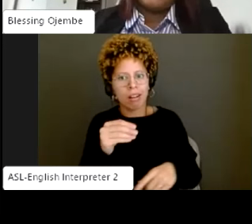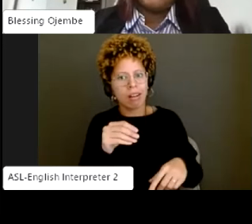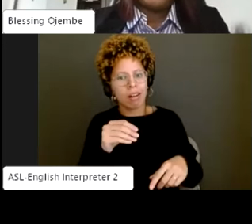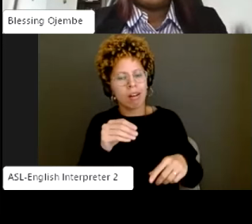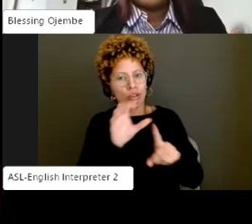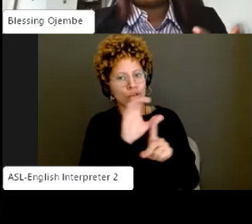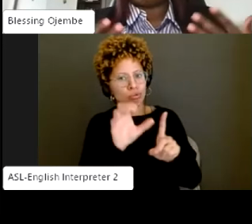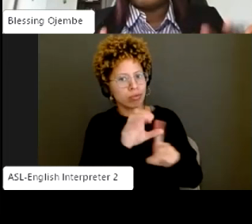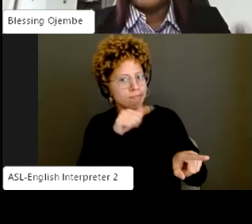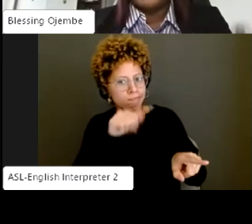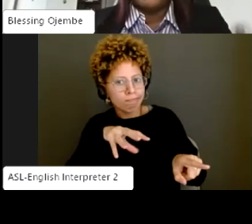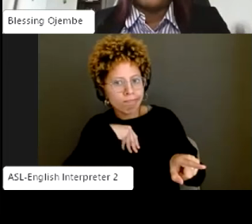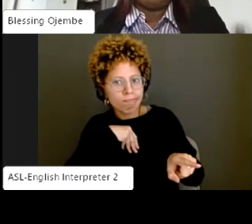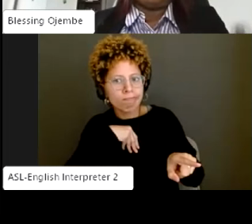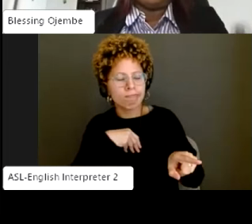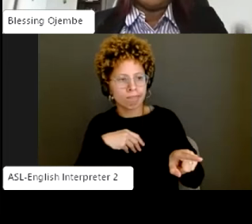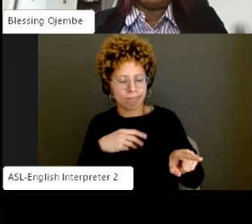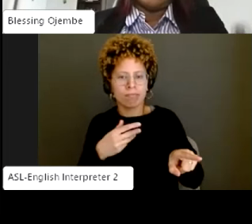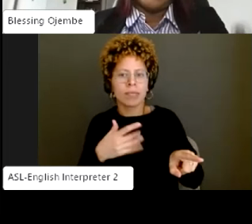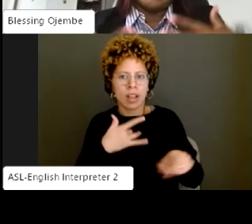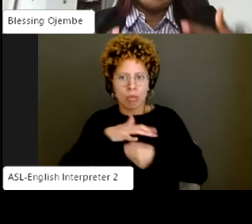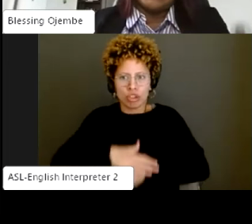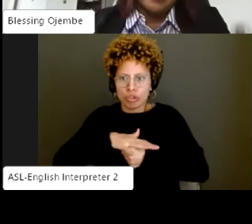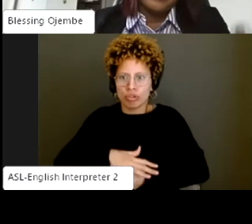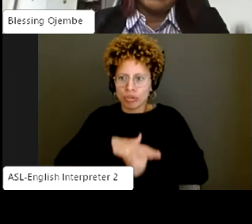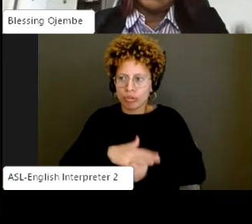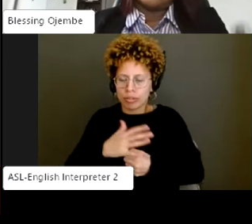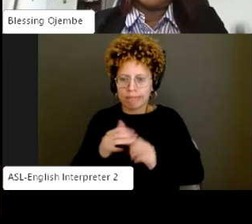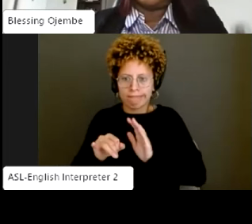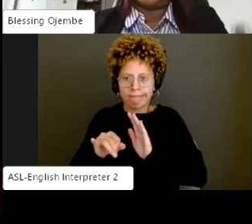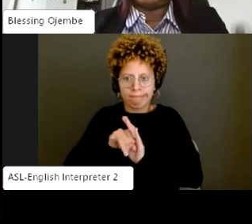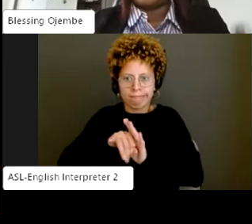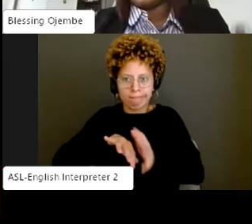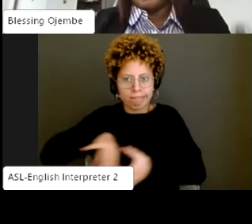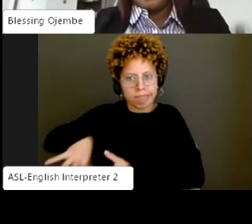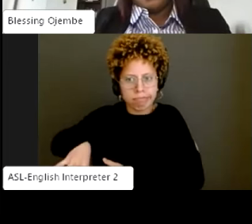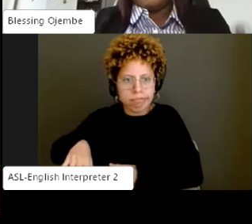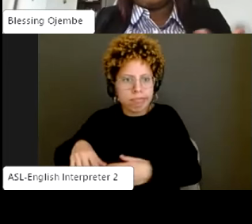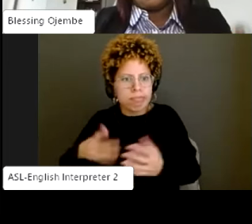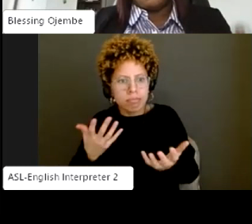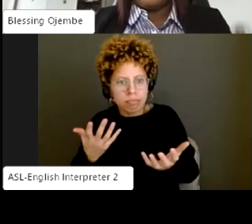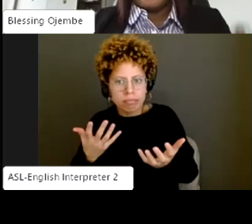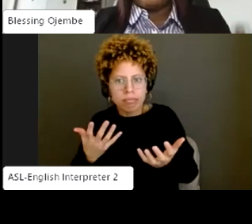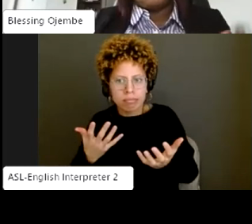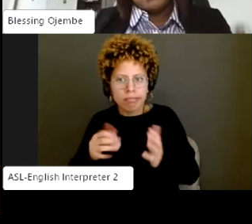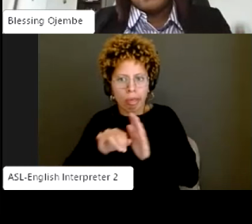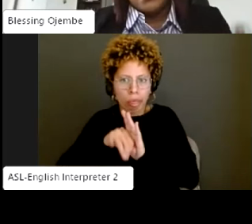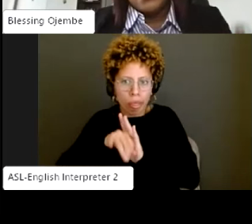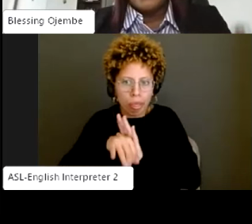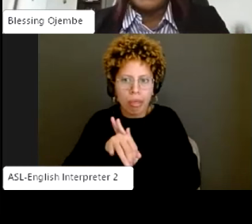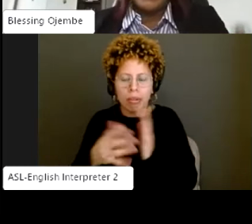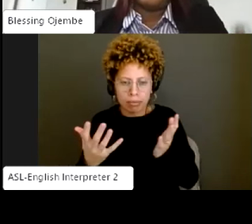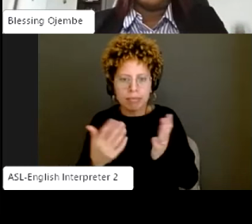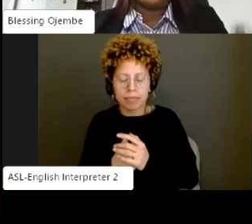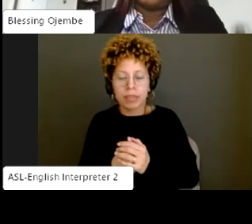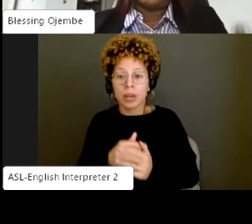which contributes to that pressure of identity denial that I talked about. And also identity